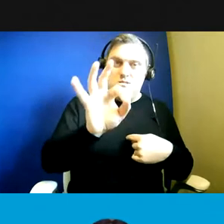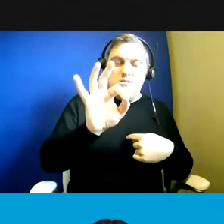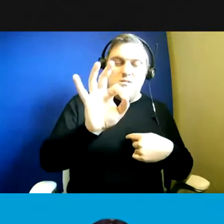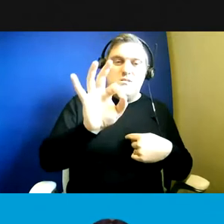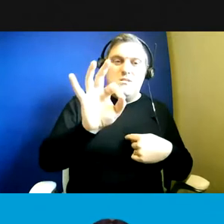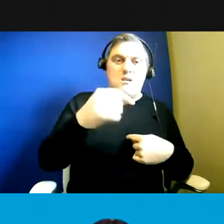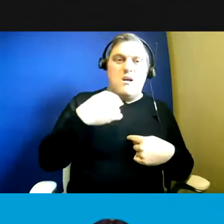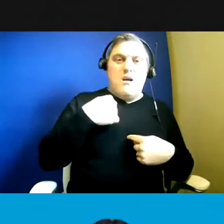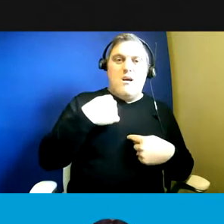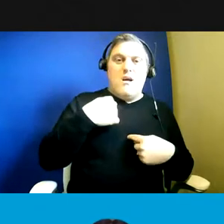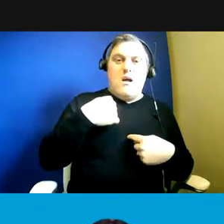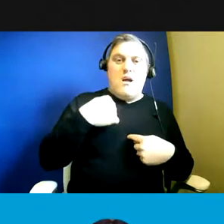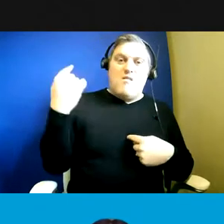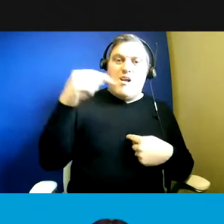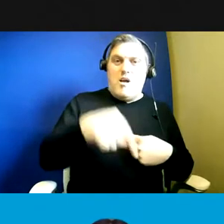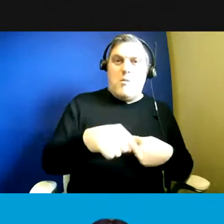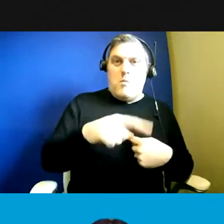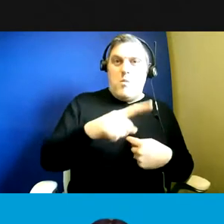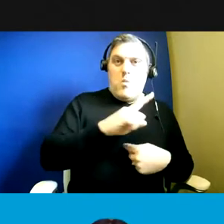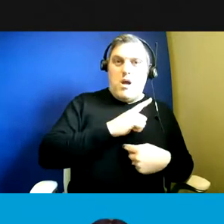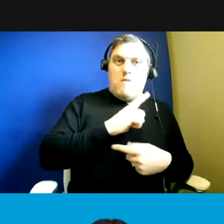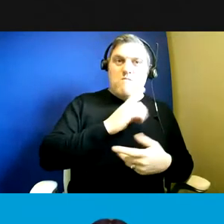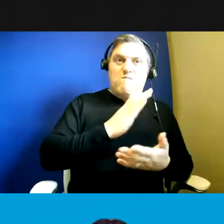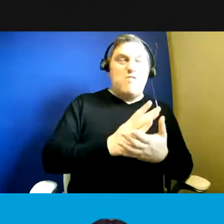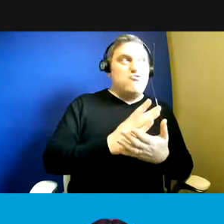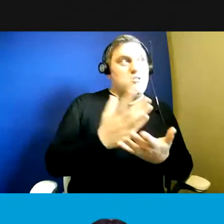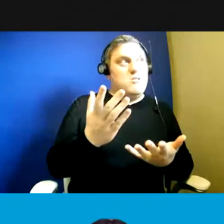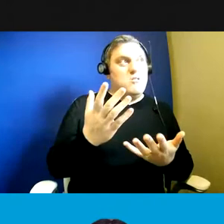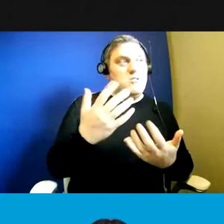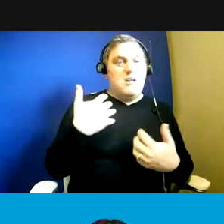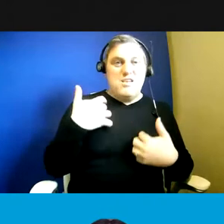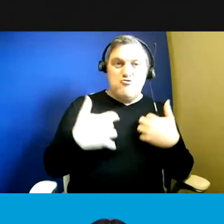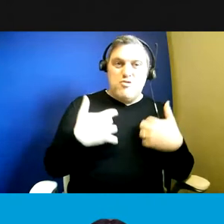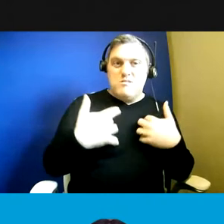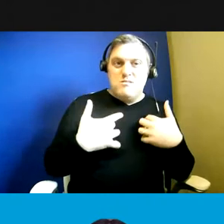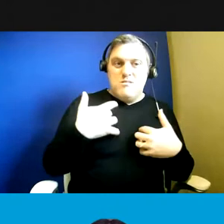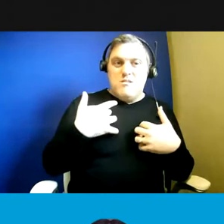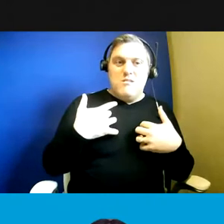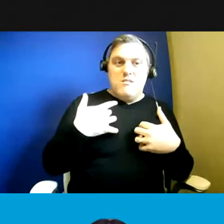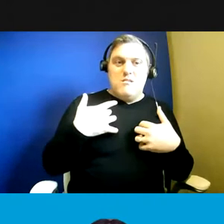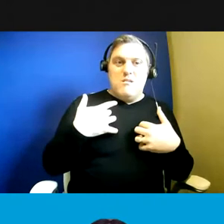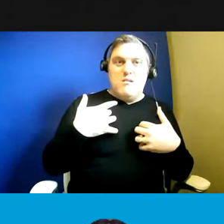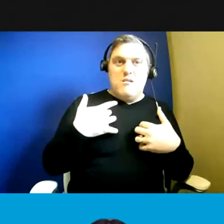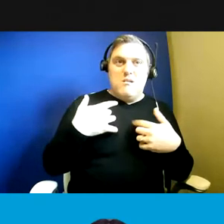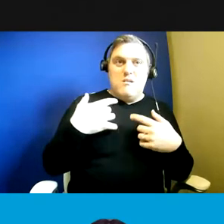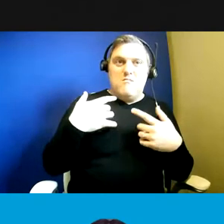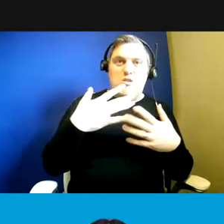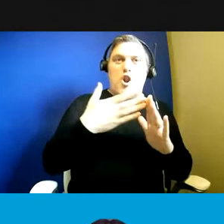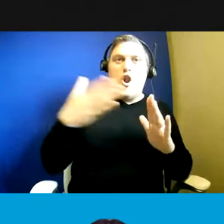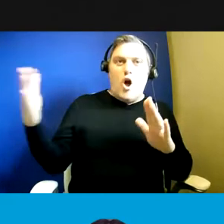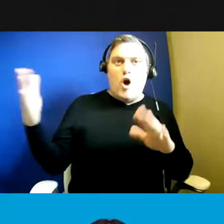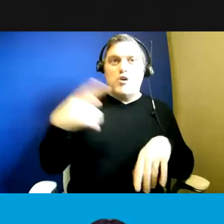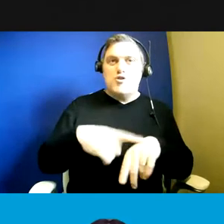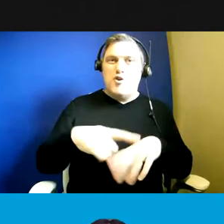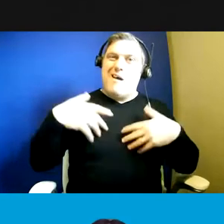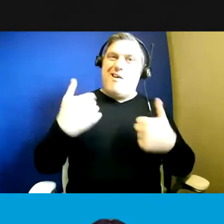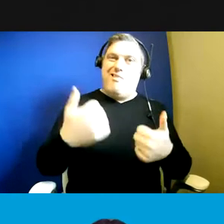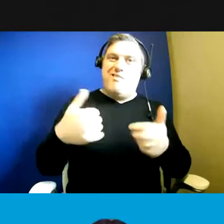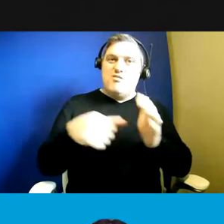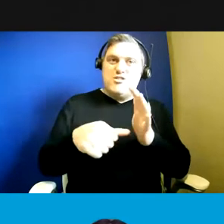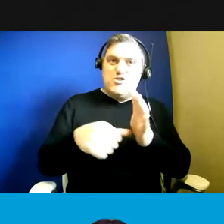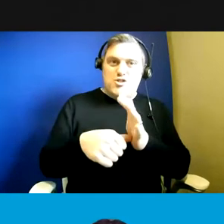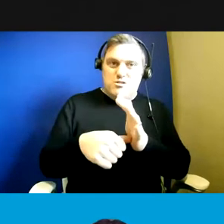I've come in on this because I'm very interested in the issues with regards to long-term health conditions. It's